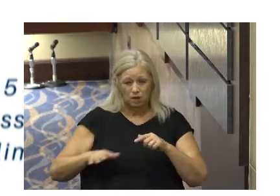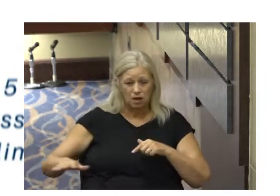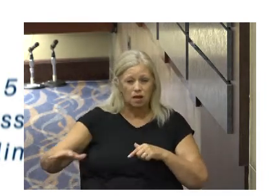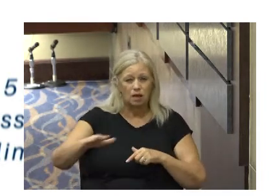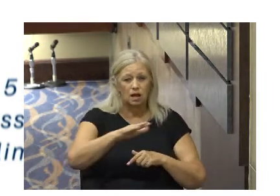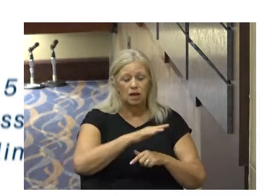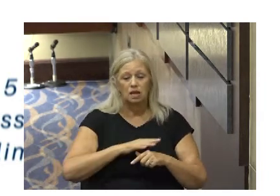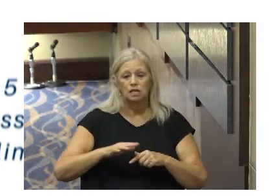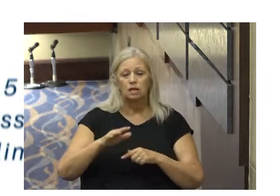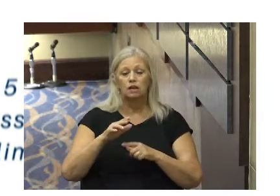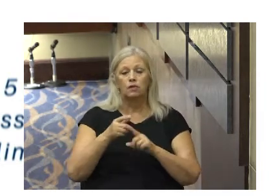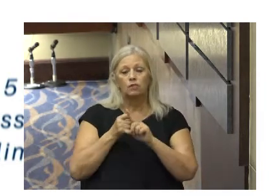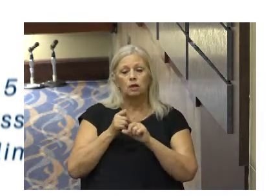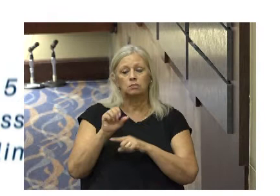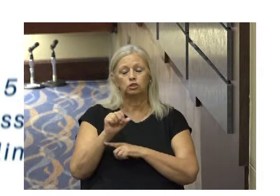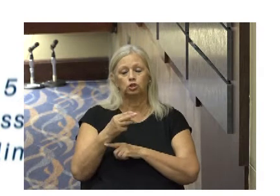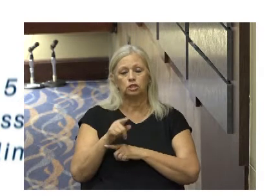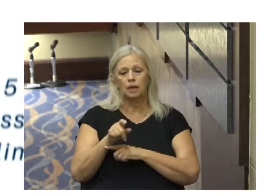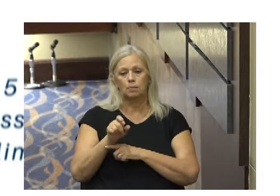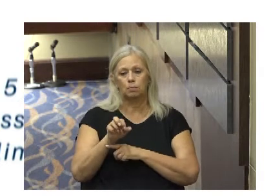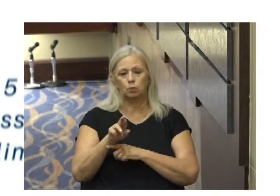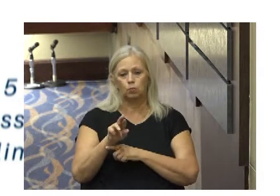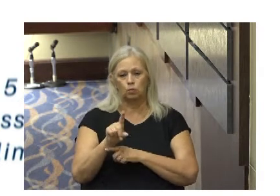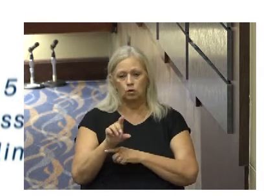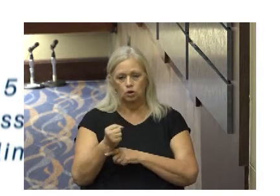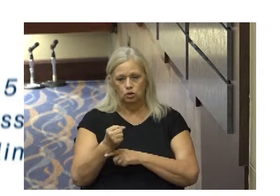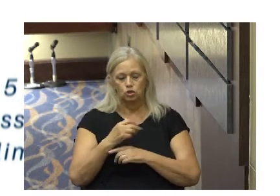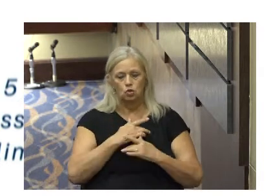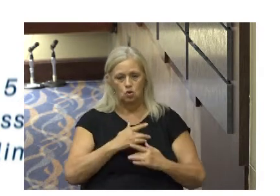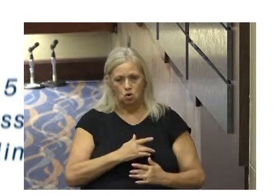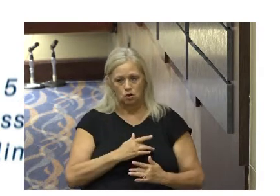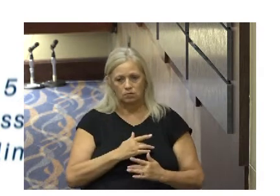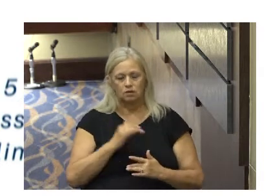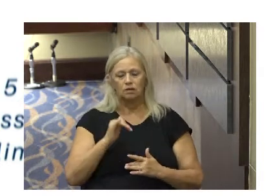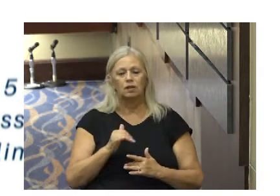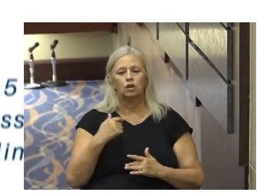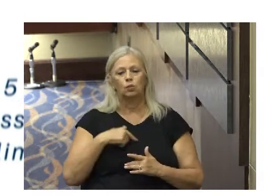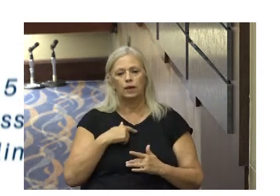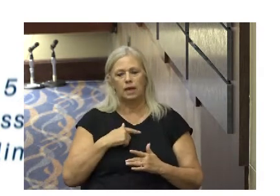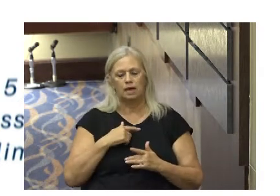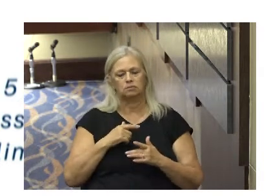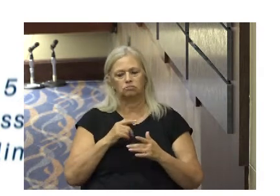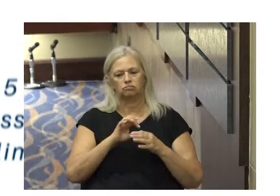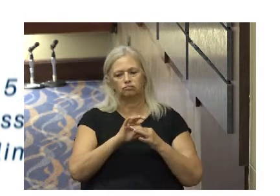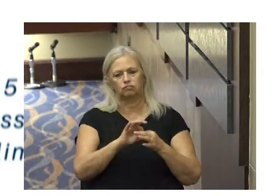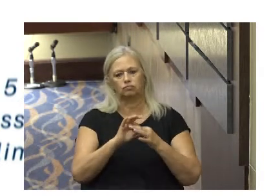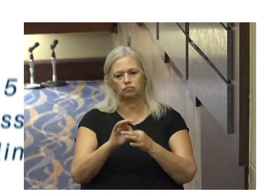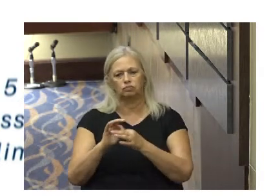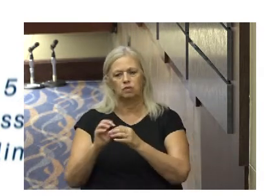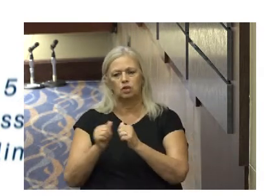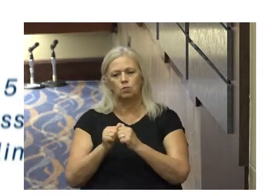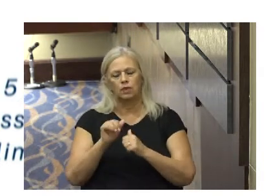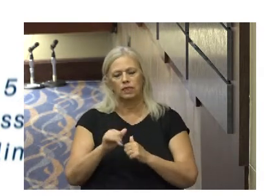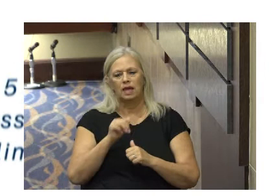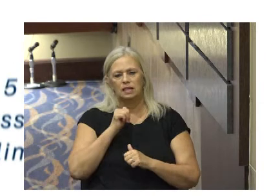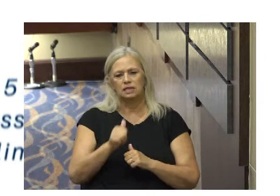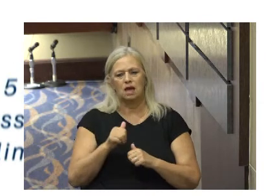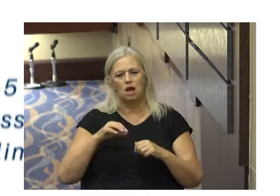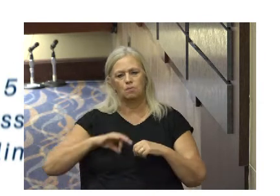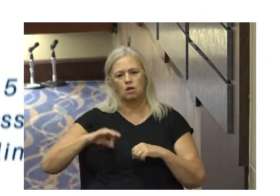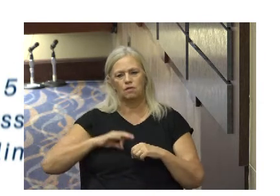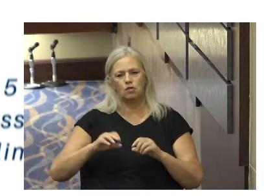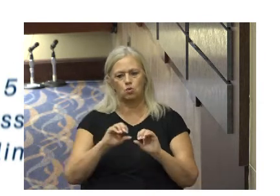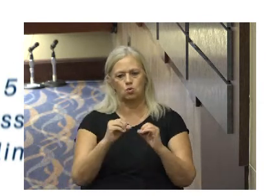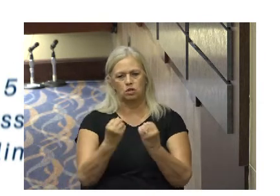Shepherd's Heart. And so we had a partnership with that nonprofit organization, and these kids, you got it there,